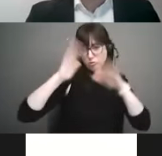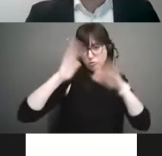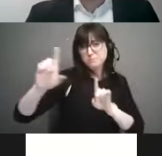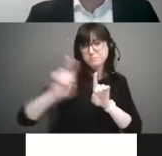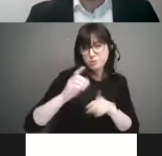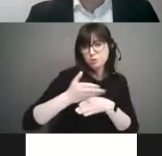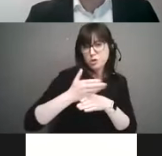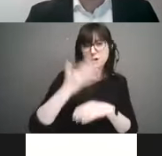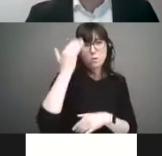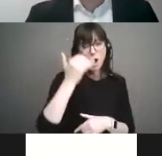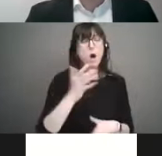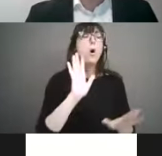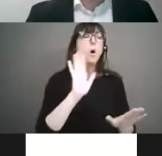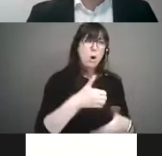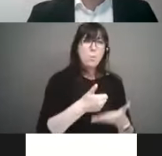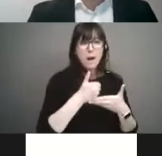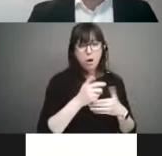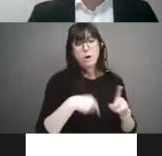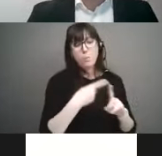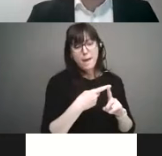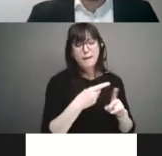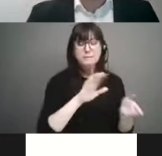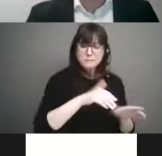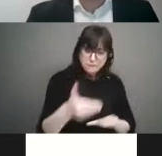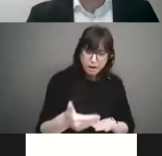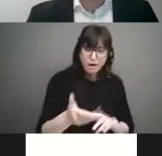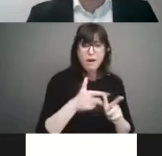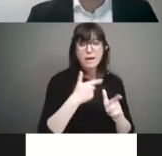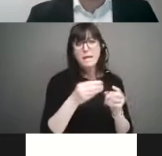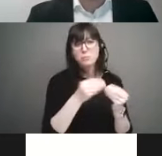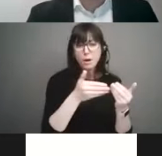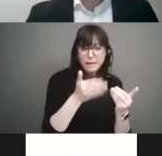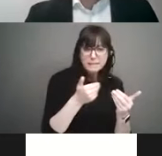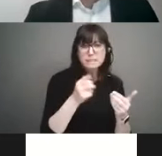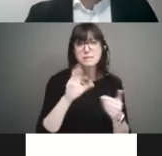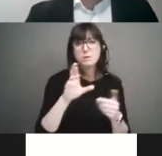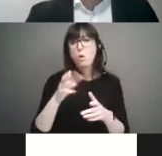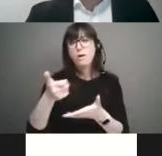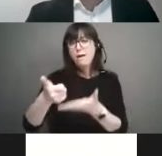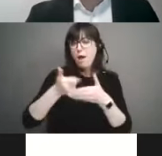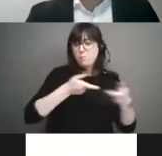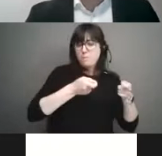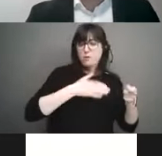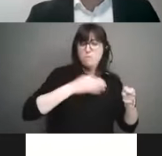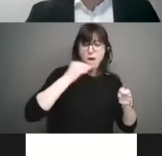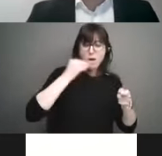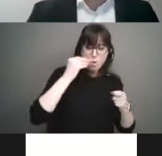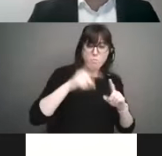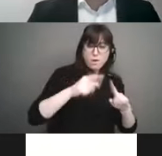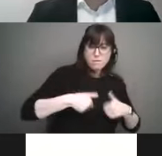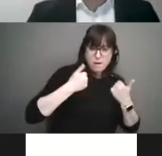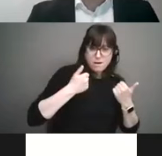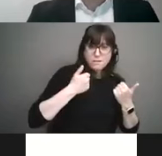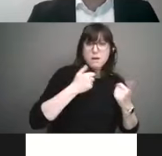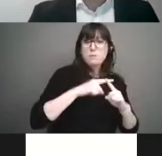purposes of estate administration planning or for management purposes while they're living. But then when the elder adult